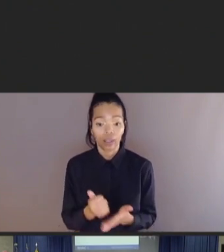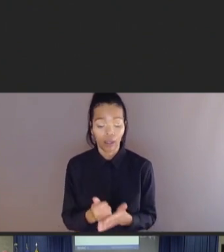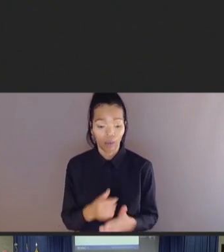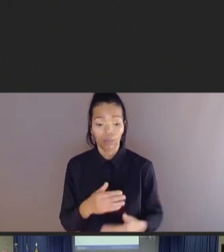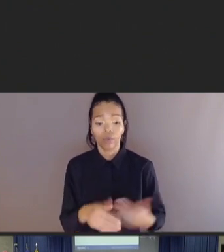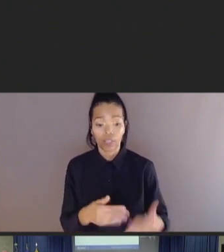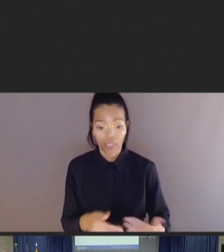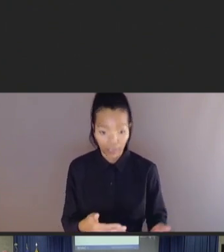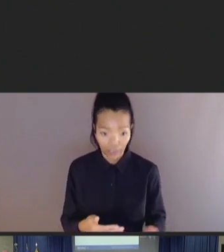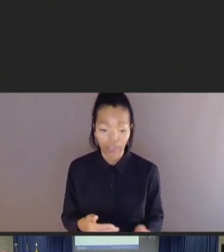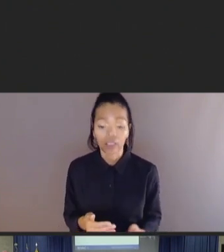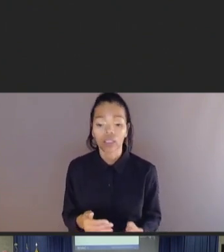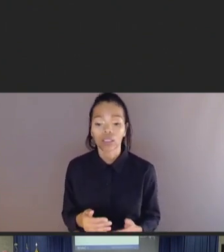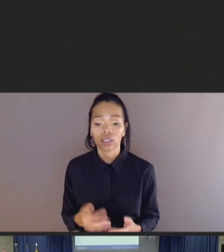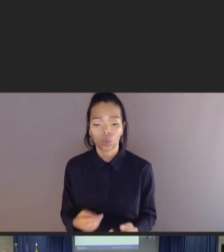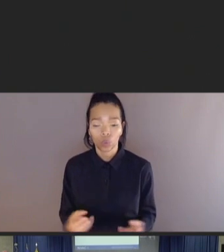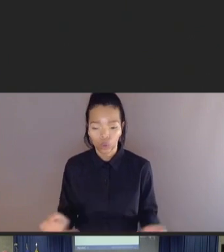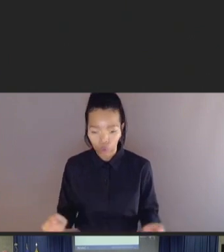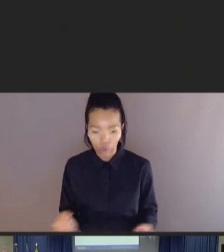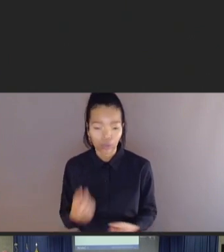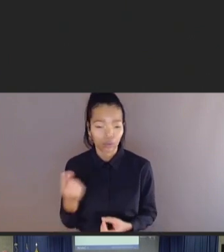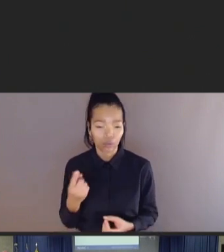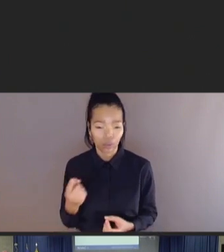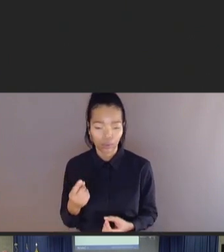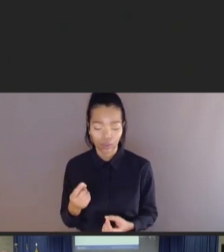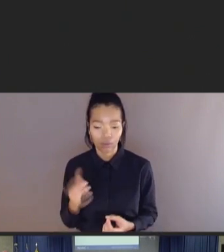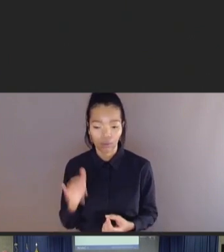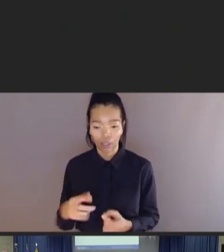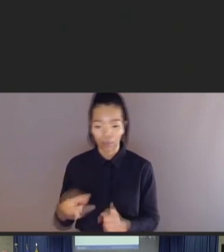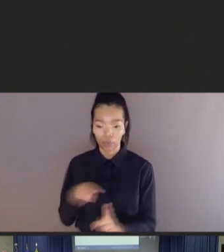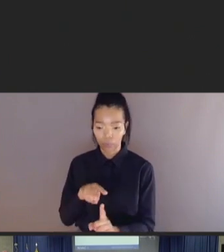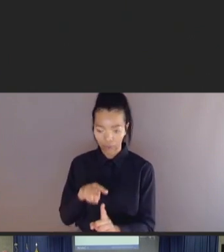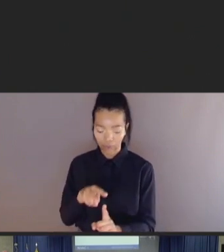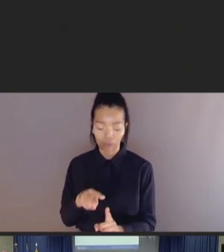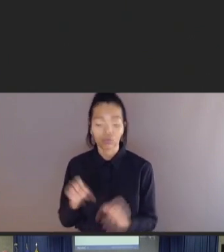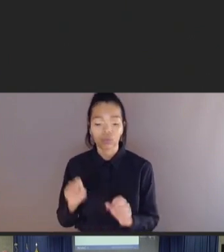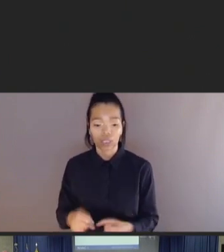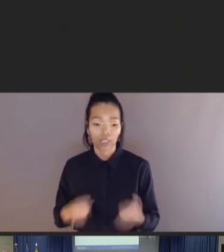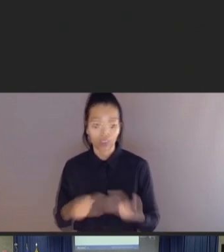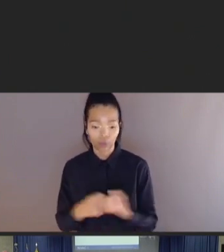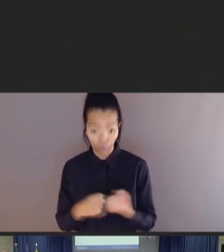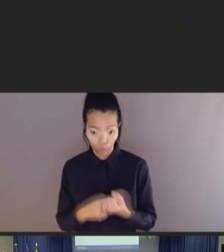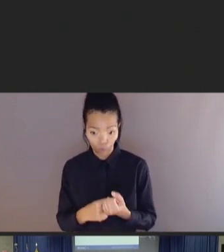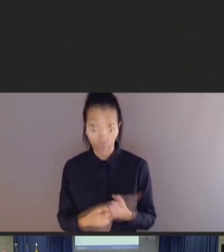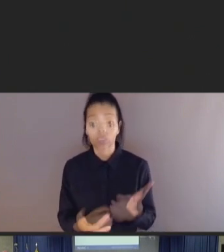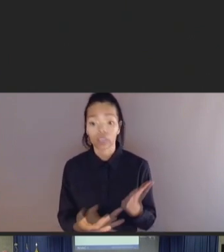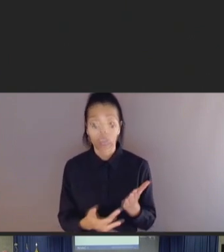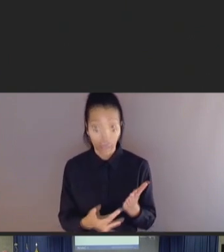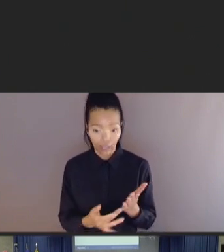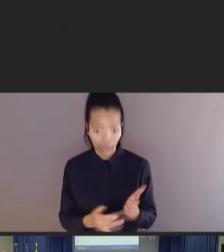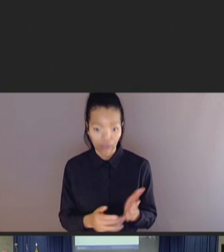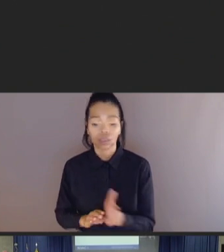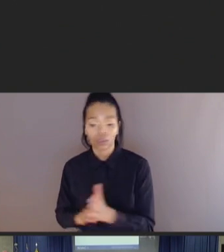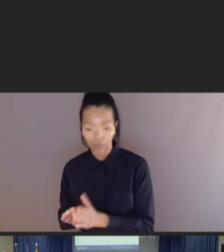resources or something from that perspective that supports the technology, development?